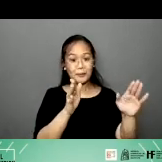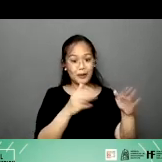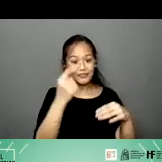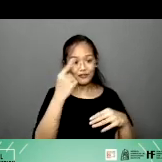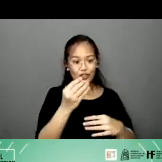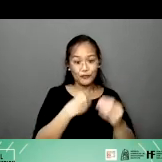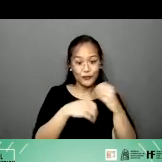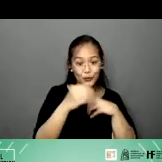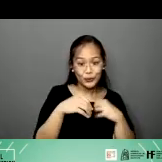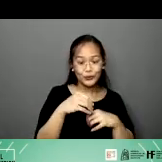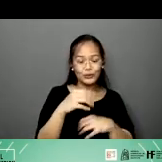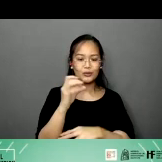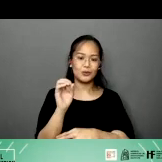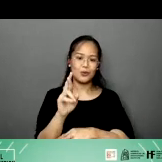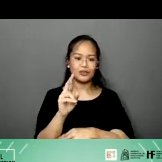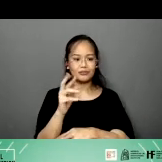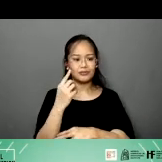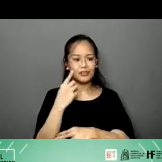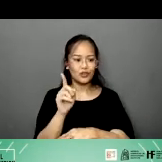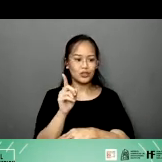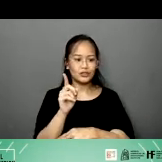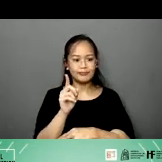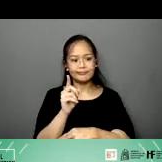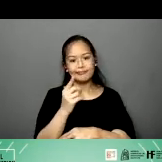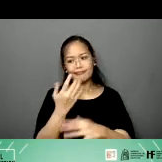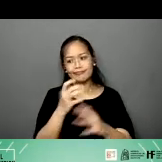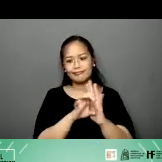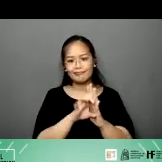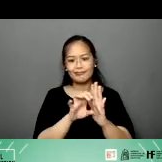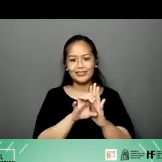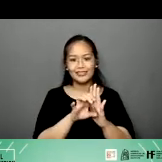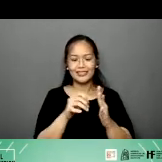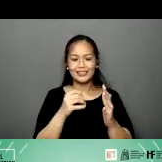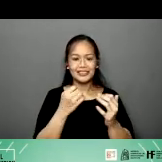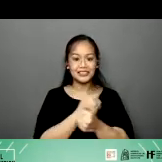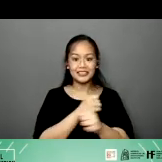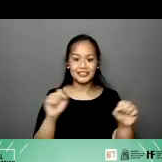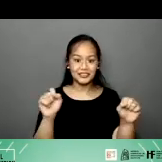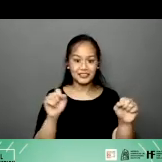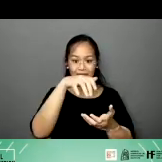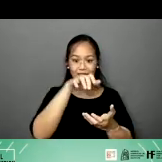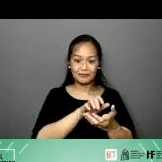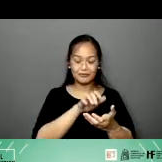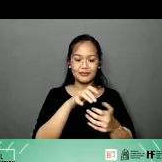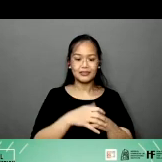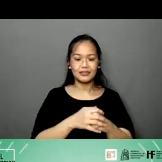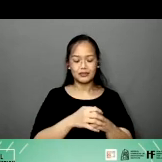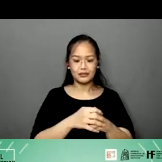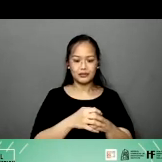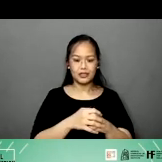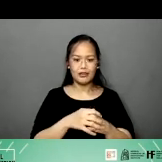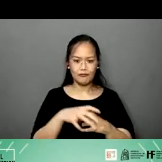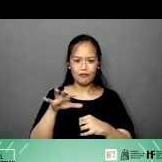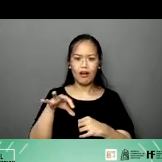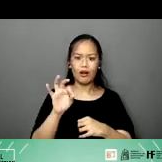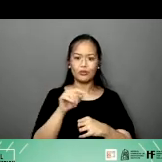or for just packaging, like safety packaging, they found a niche where the material is actually able to perform within